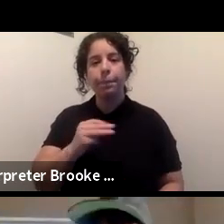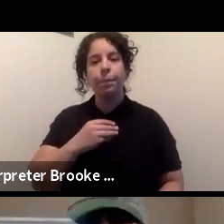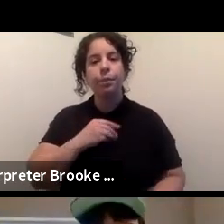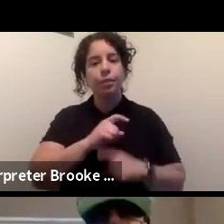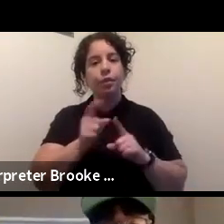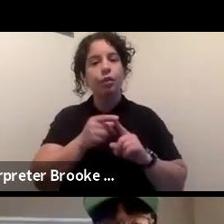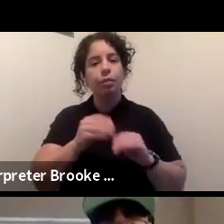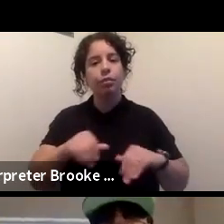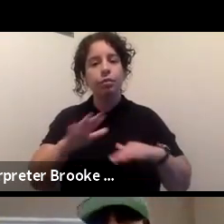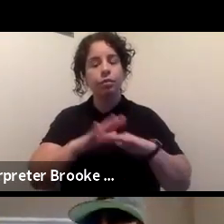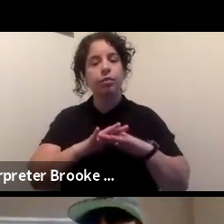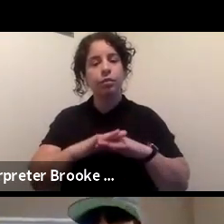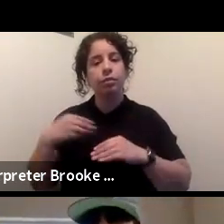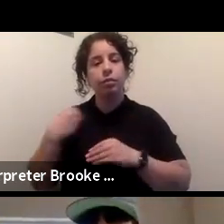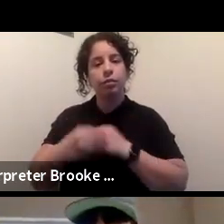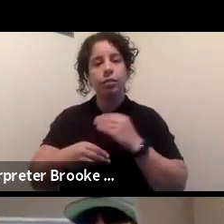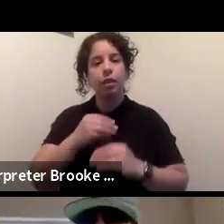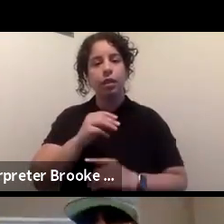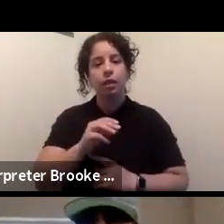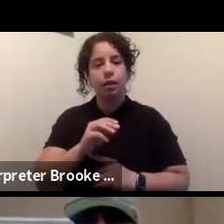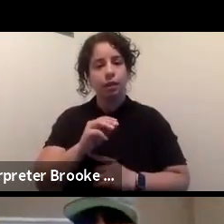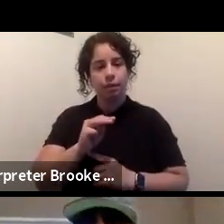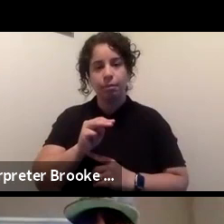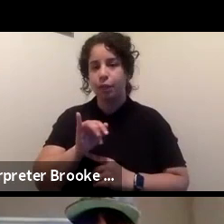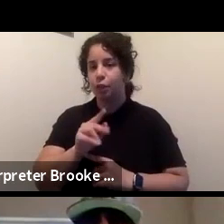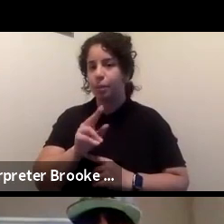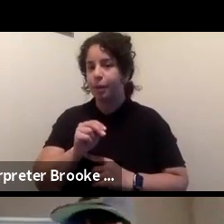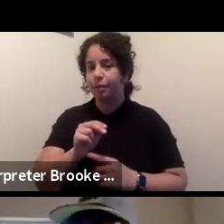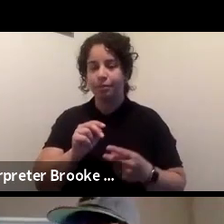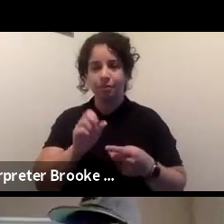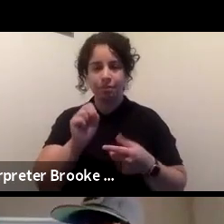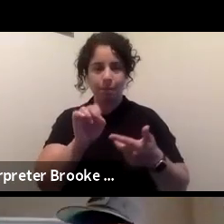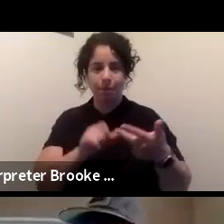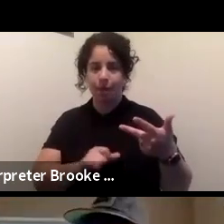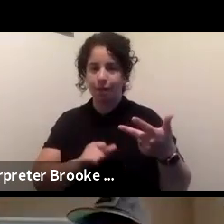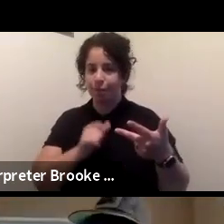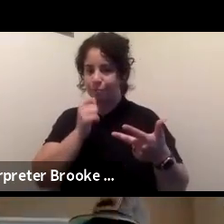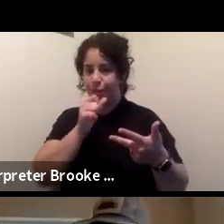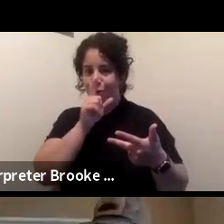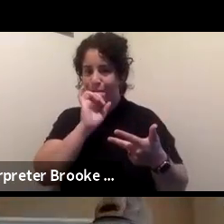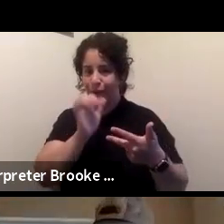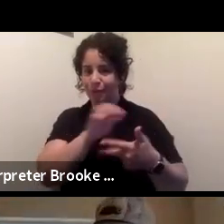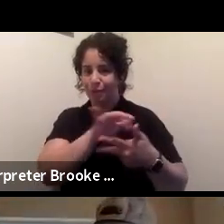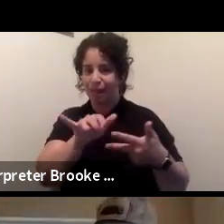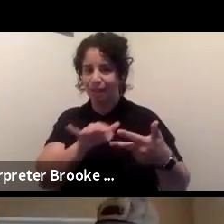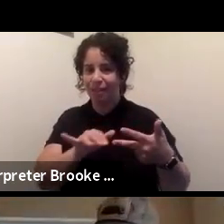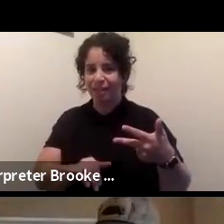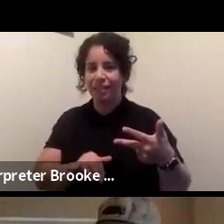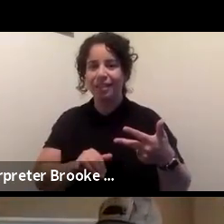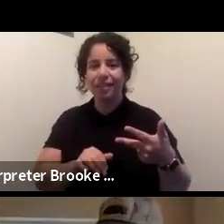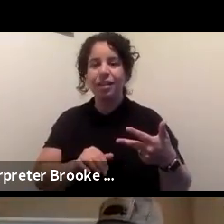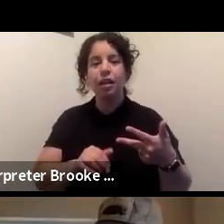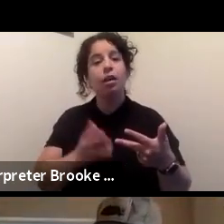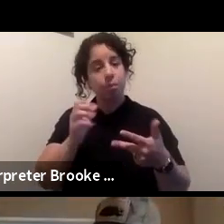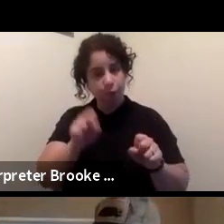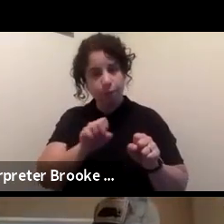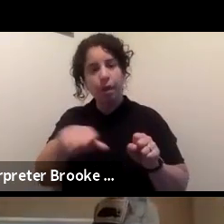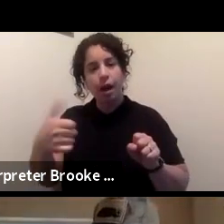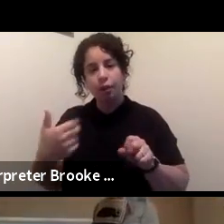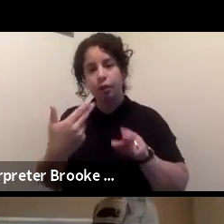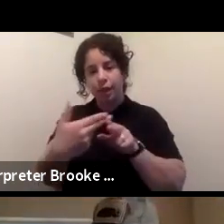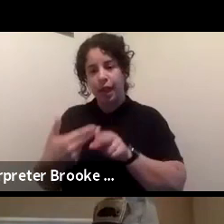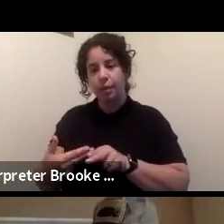Multnomah, Clackamas, Kathlamet, and Kalapuya people, as well as many other unnamed bands, a settler named